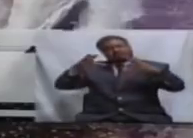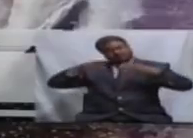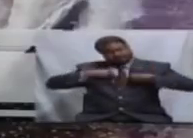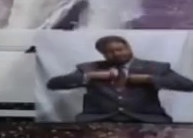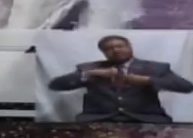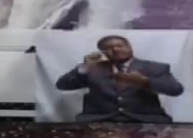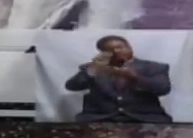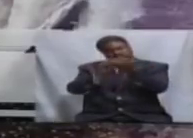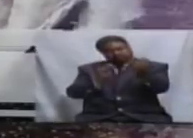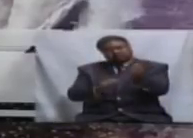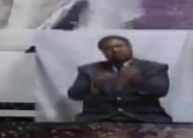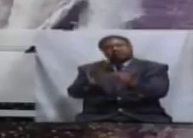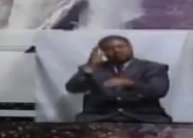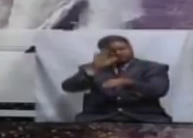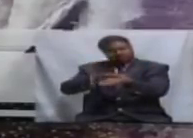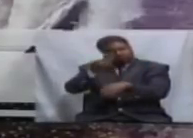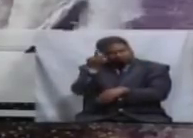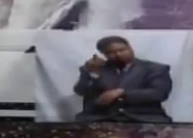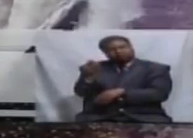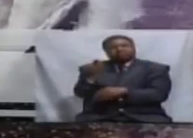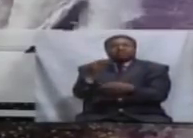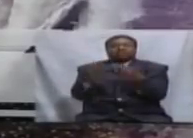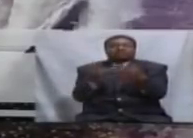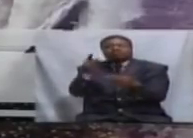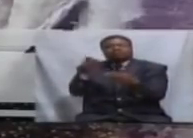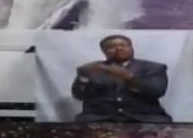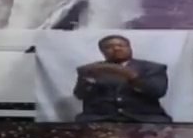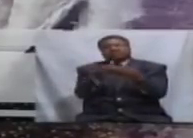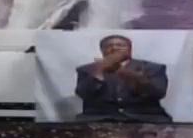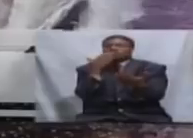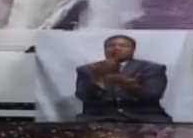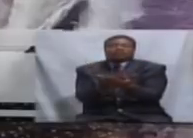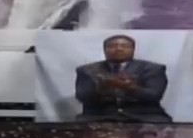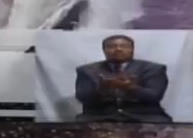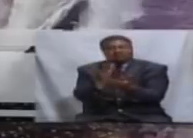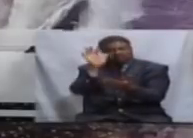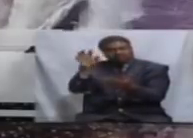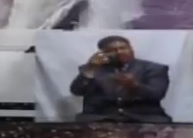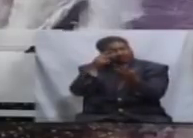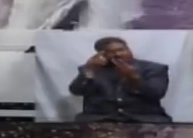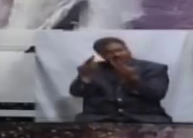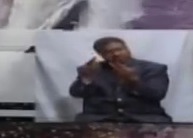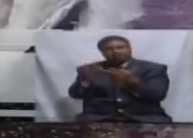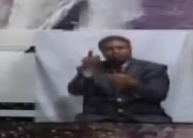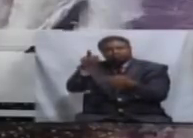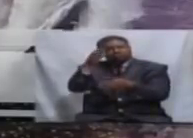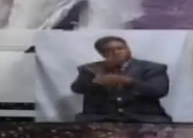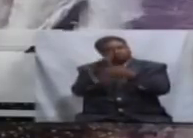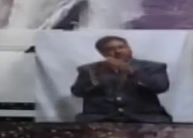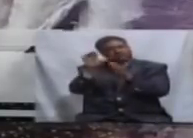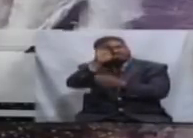trust the party have in his proven and able leadership, evidenced by his vision of building China as a